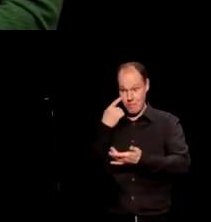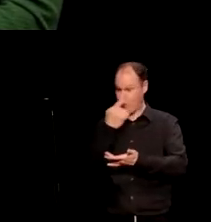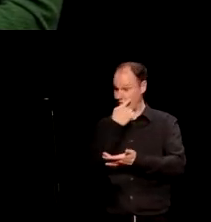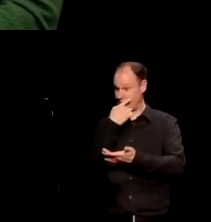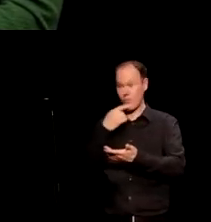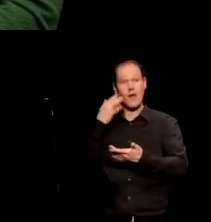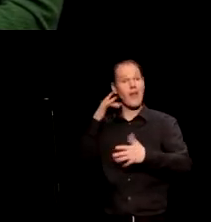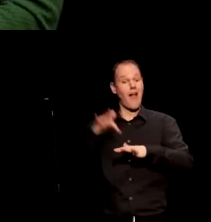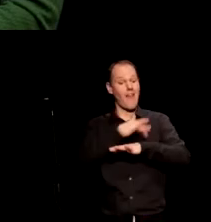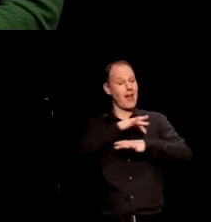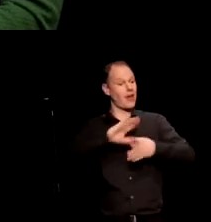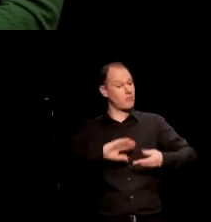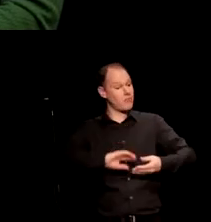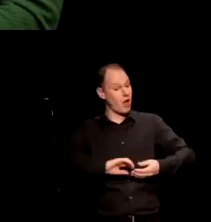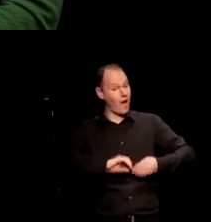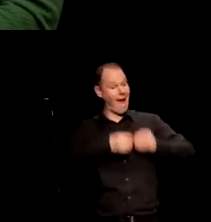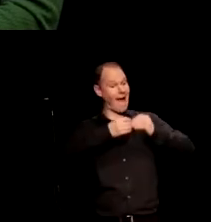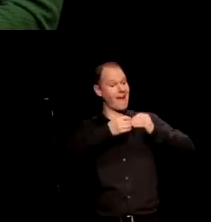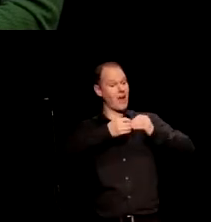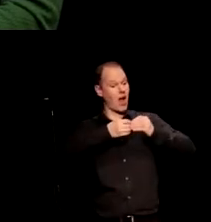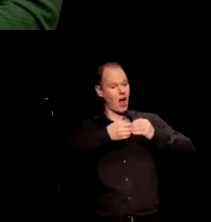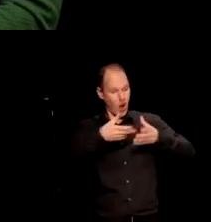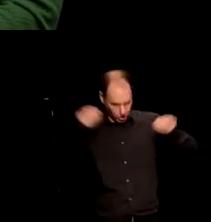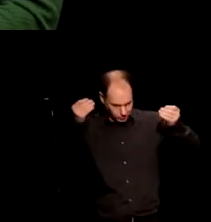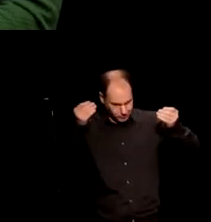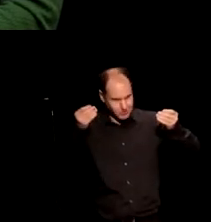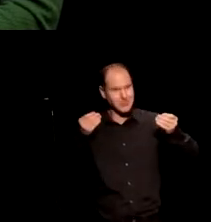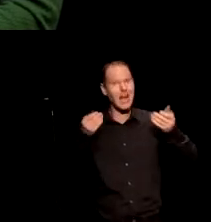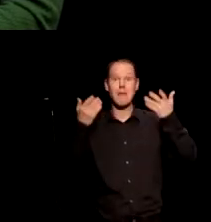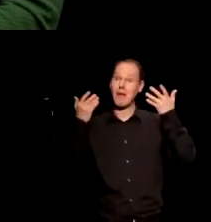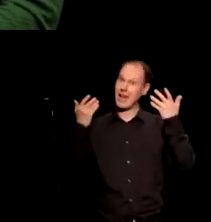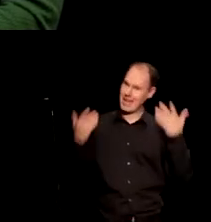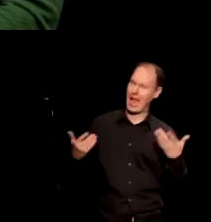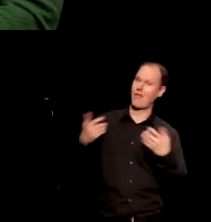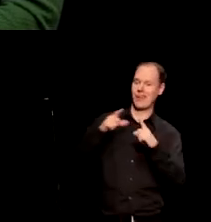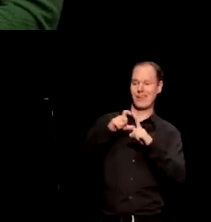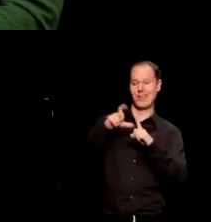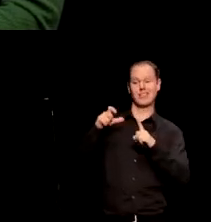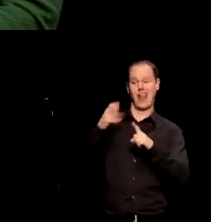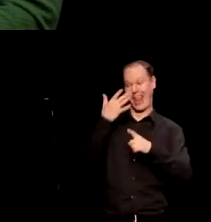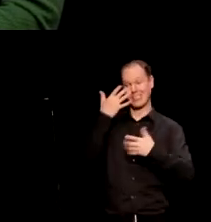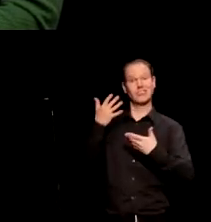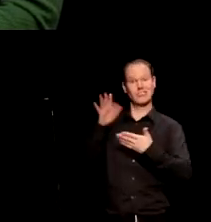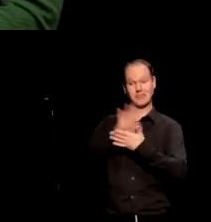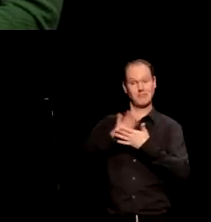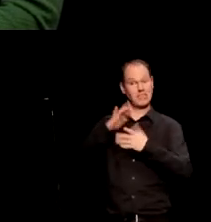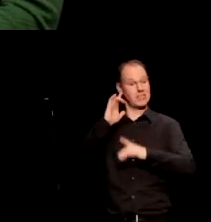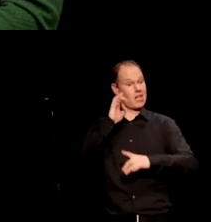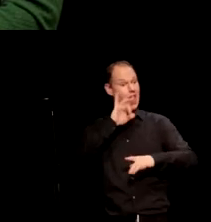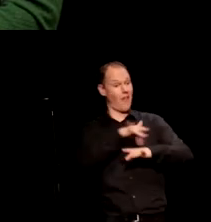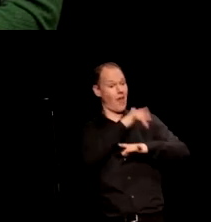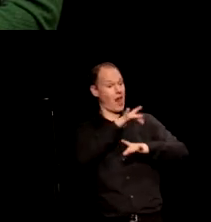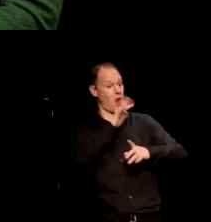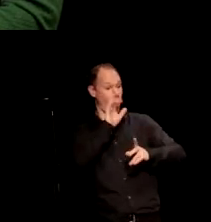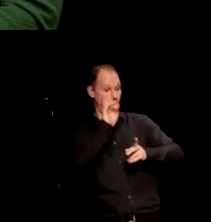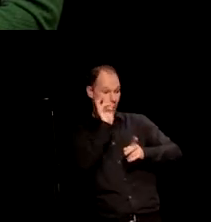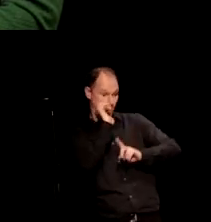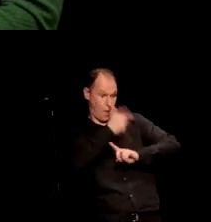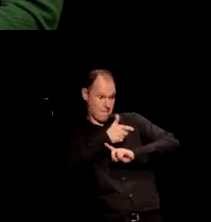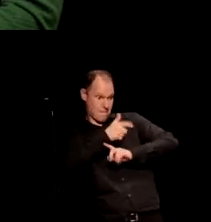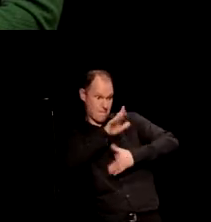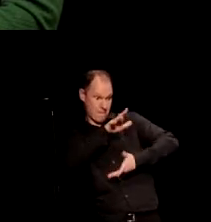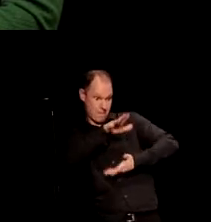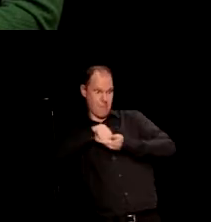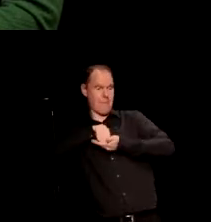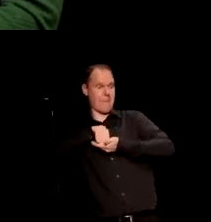it's gone. We now are in a place of digitization to be capturing it, but if you weren't at the moment there, you missed it. And so she absolutely